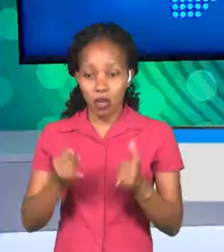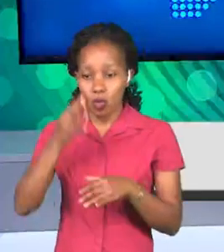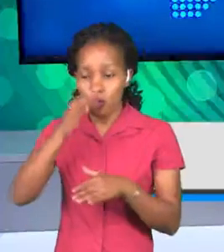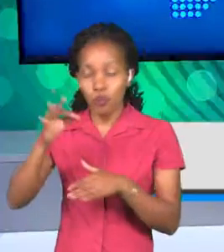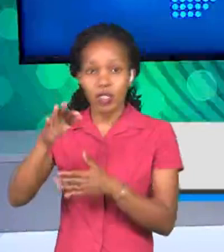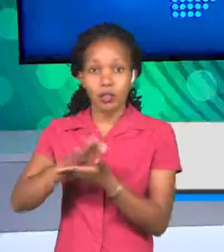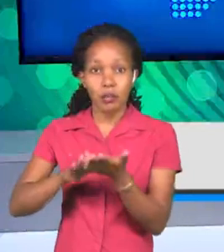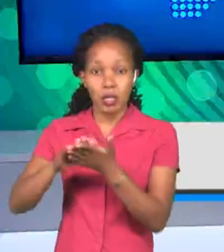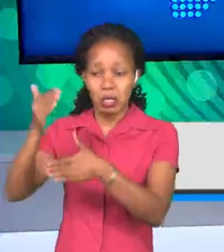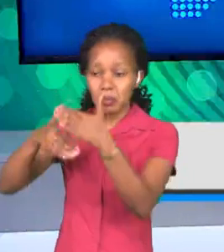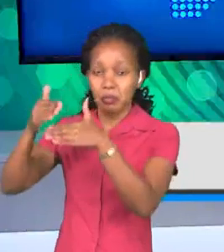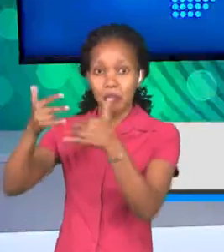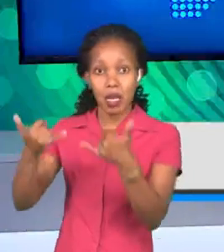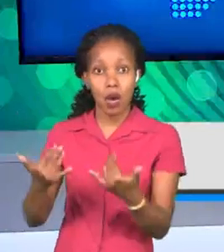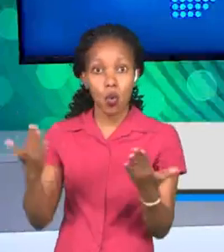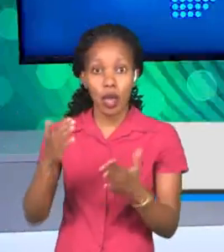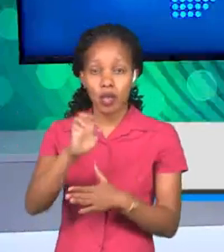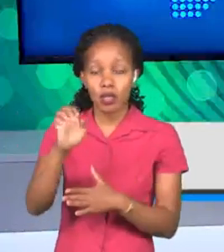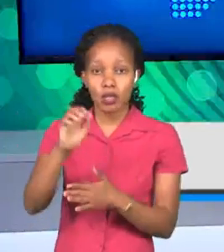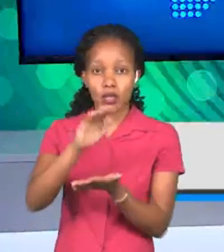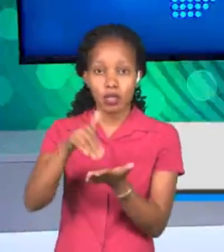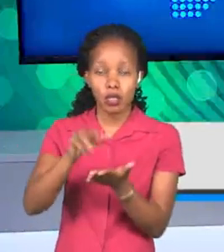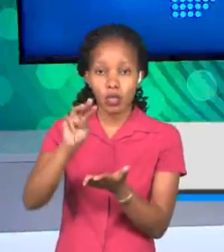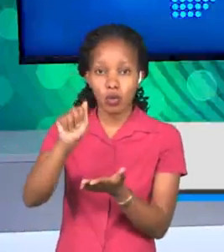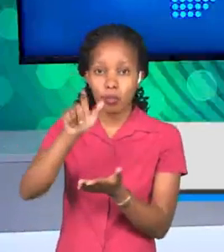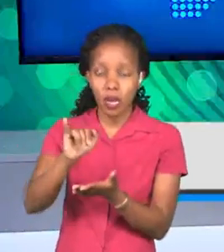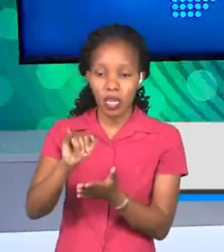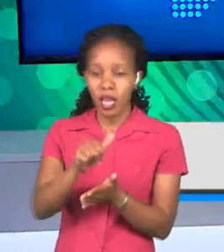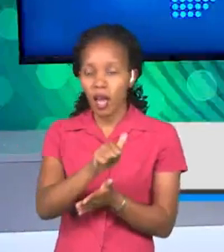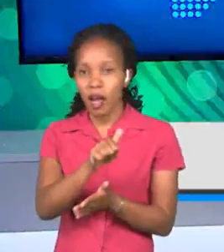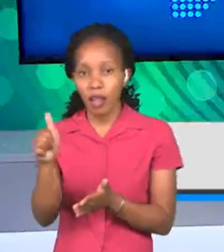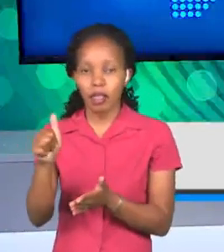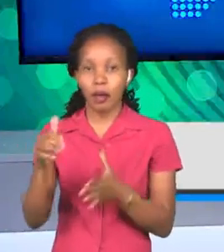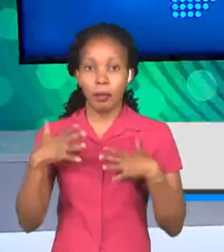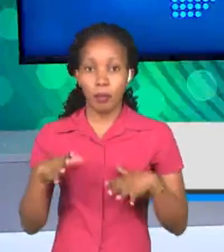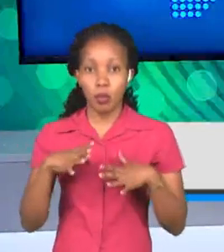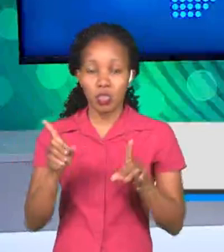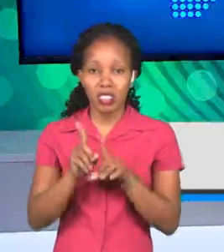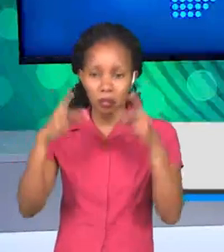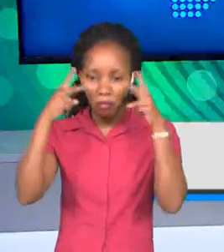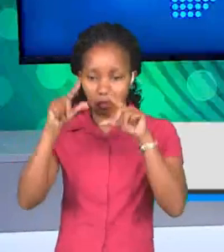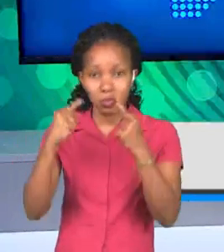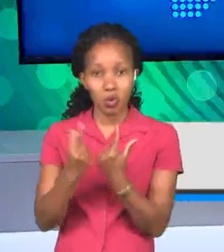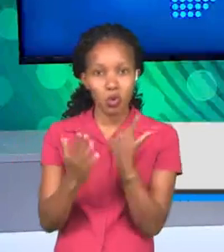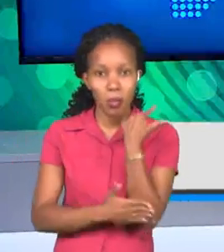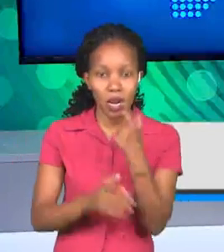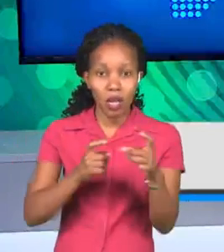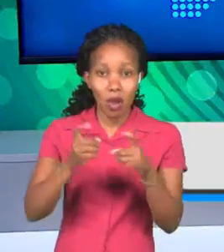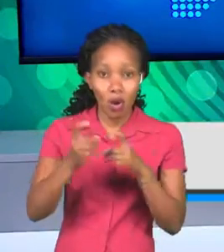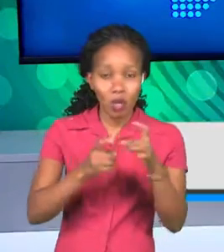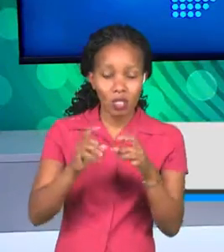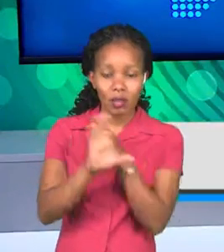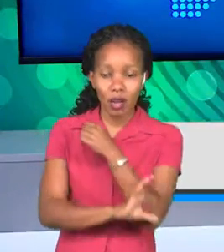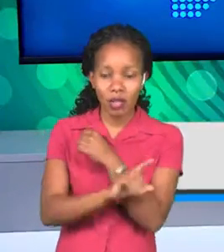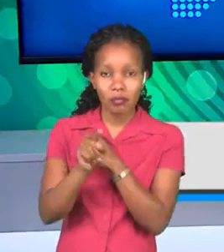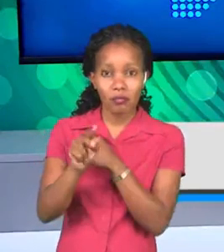base is under construction in east central Mali after extremists linked to Al-Qaeda took control of Mali's vast